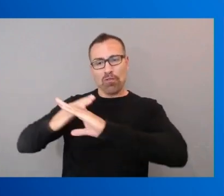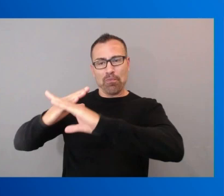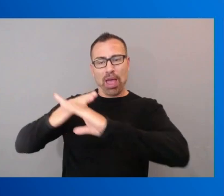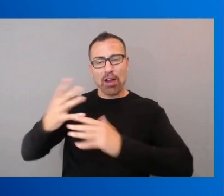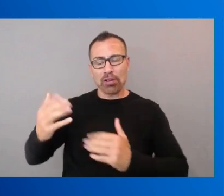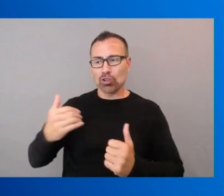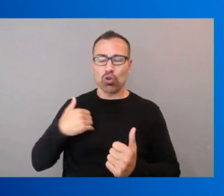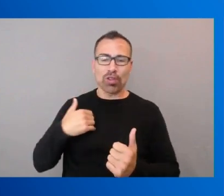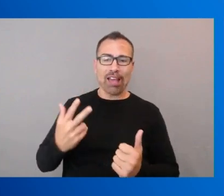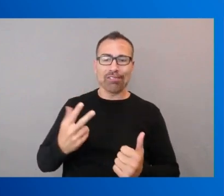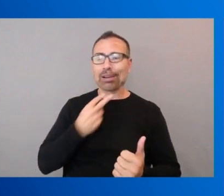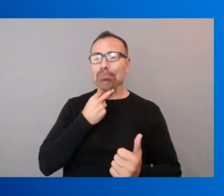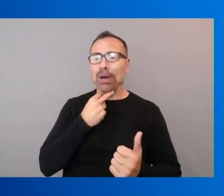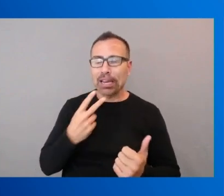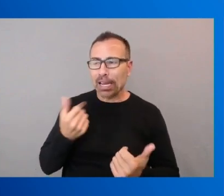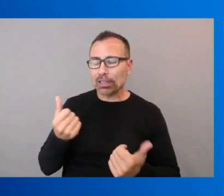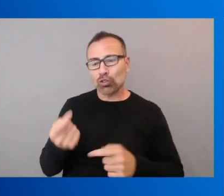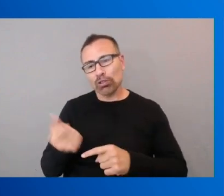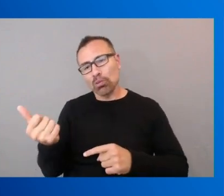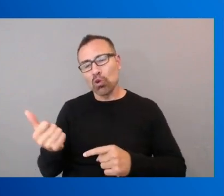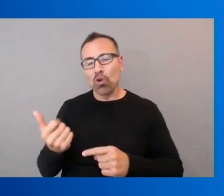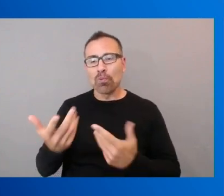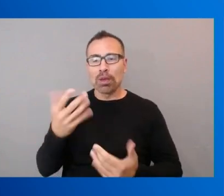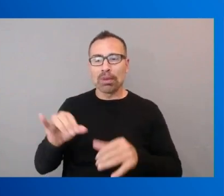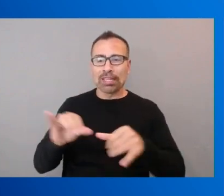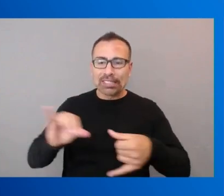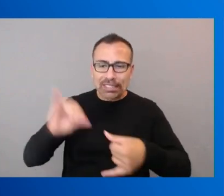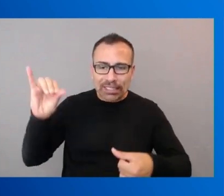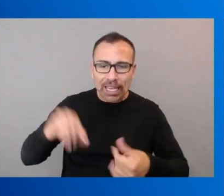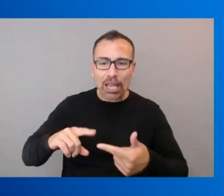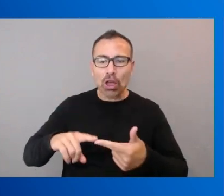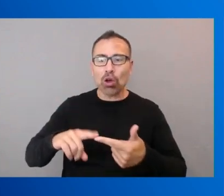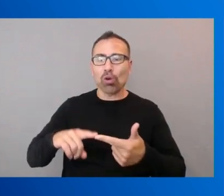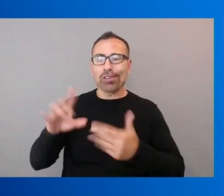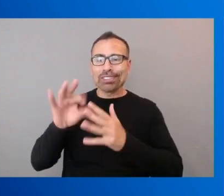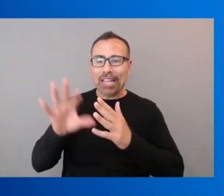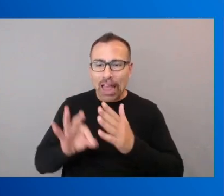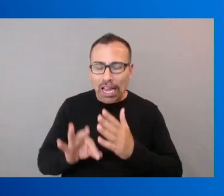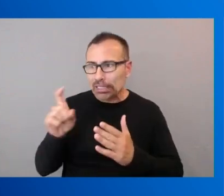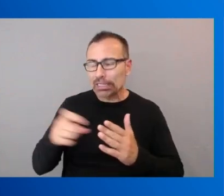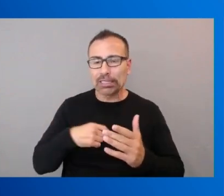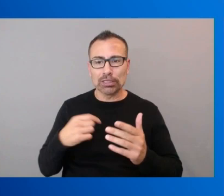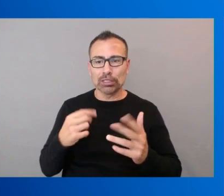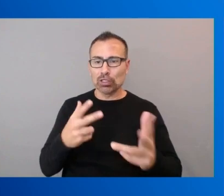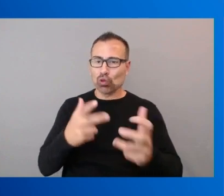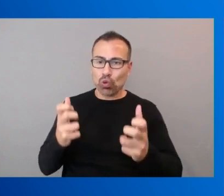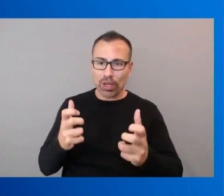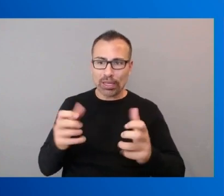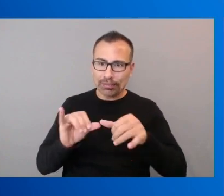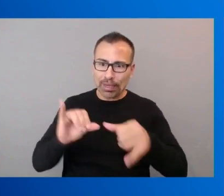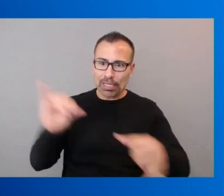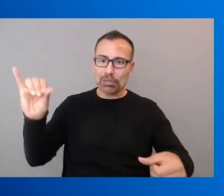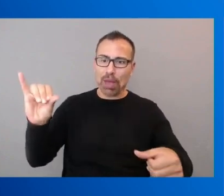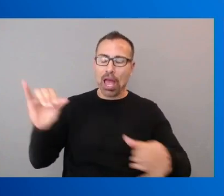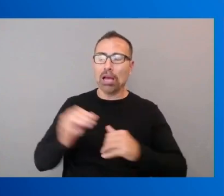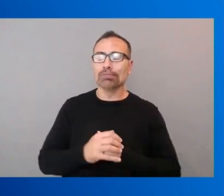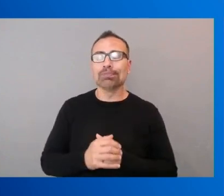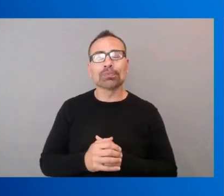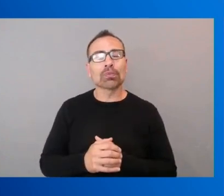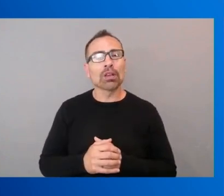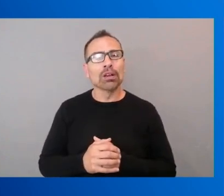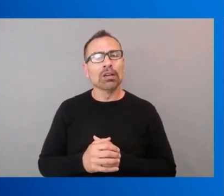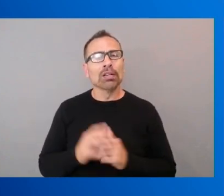in either scale or selection or something else, and they need to quickly extend or expand their capabilities that they offer. And then oftentimes when you look